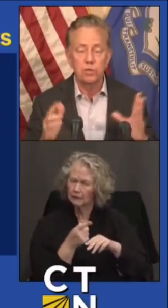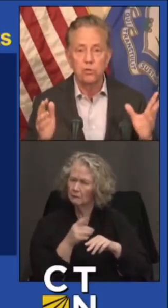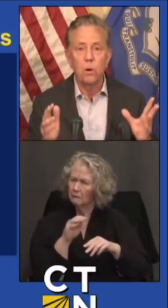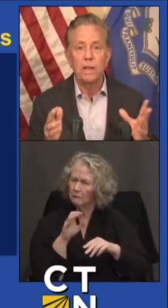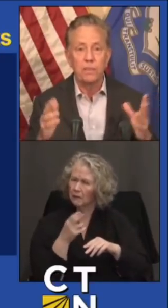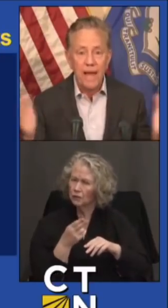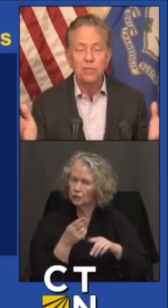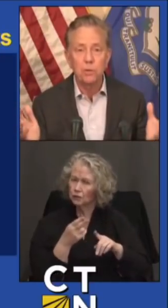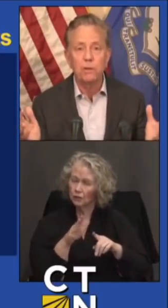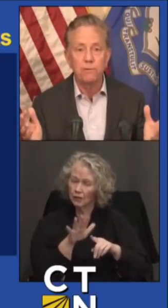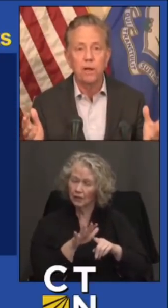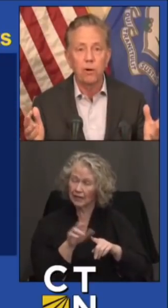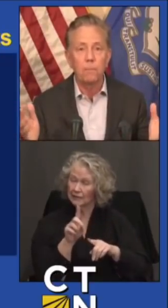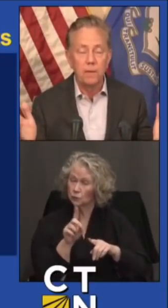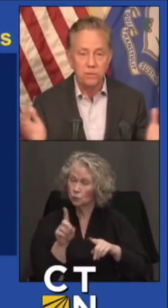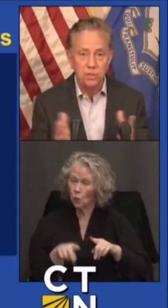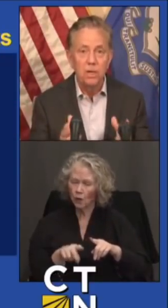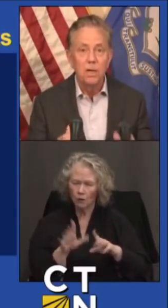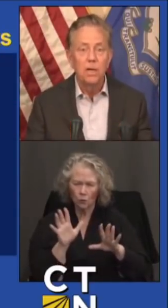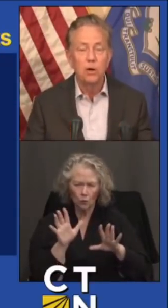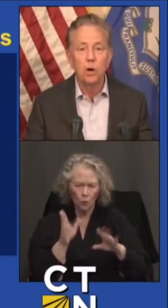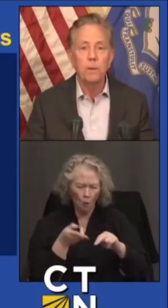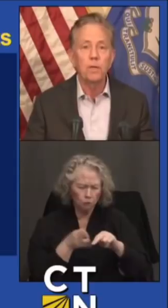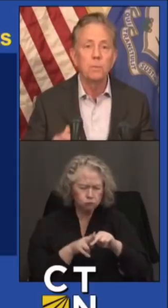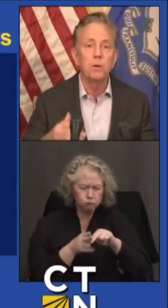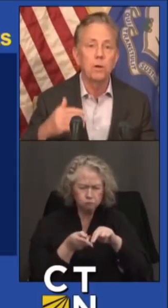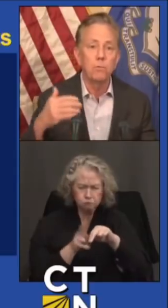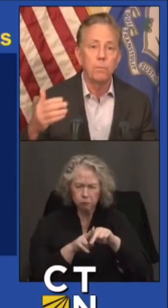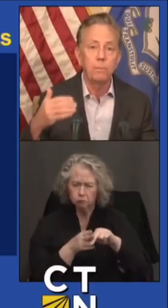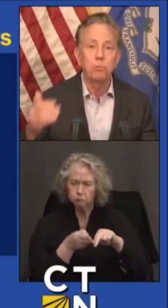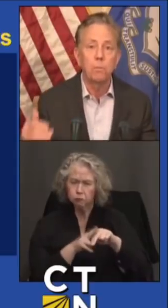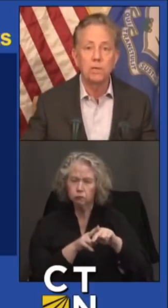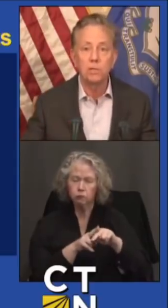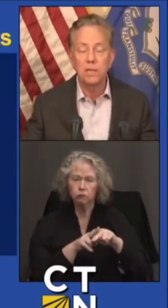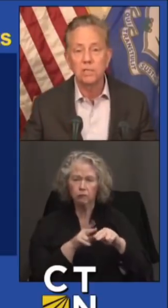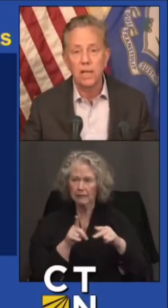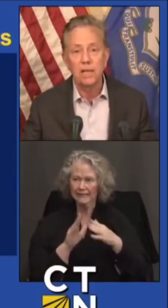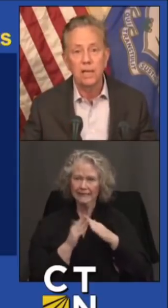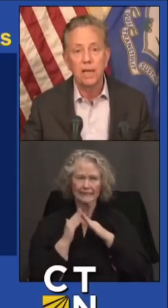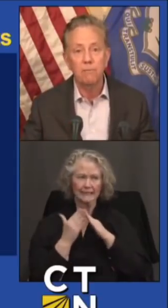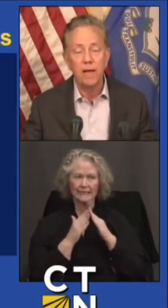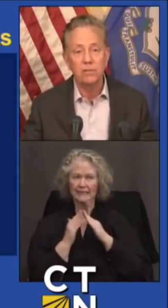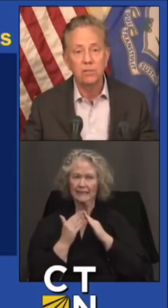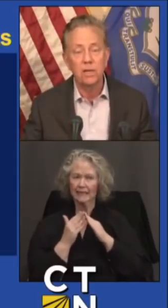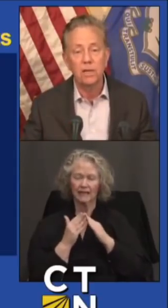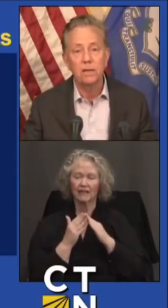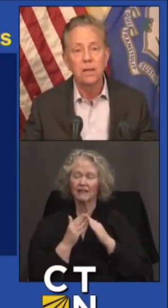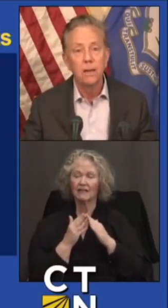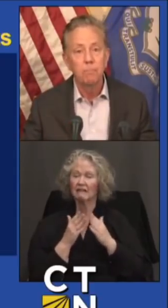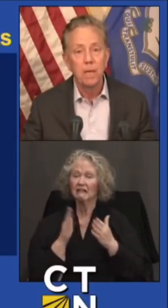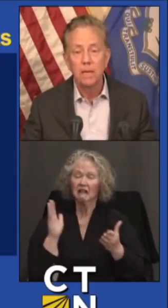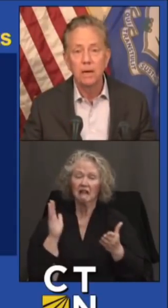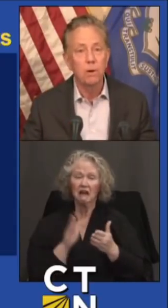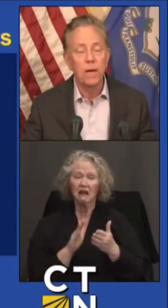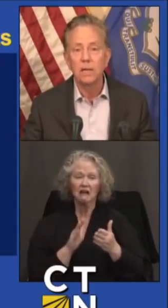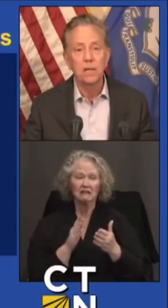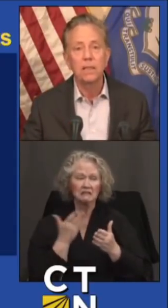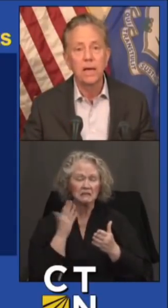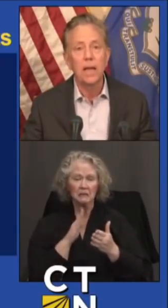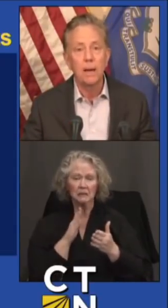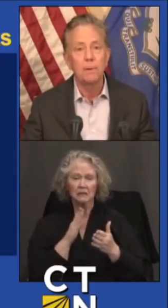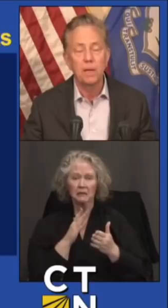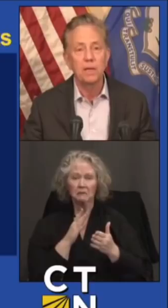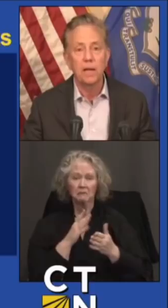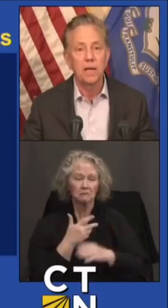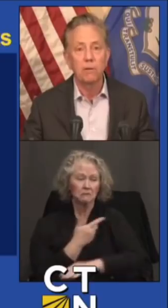on Detroit. That's where the flare-up is. An urban community where people are much less likely to get vaccinated. And we're not going to let